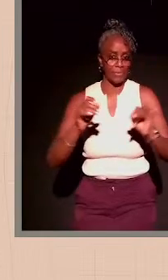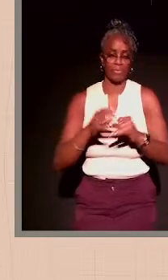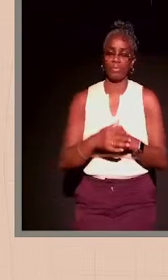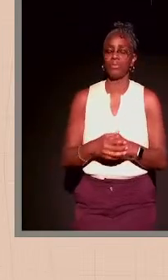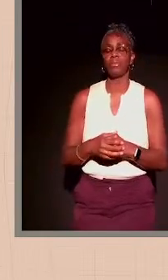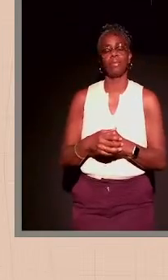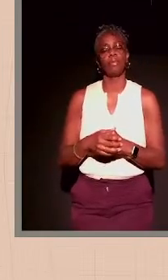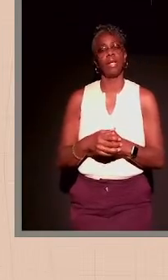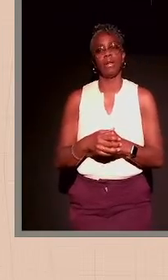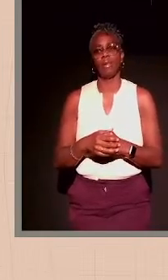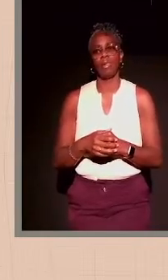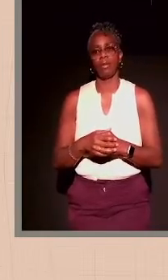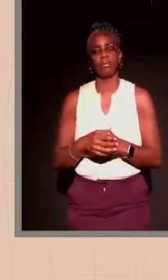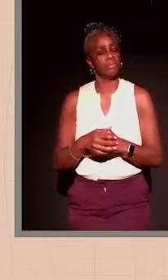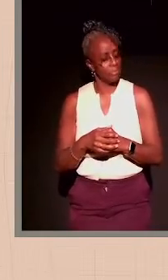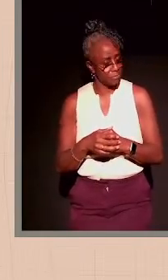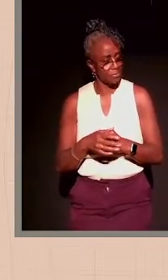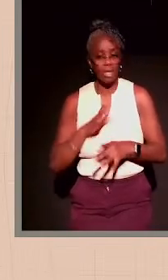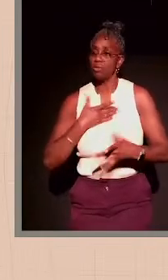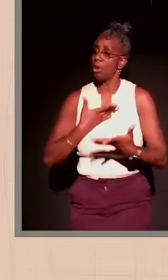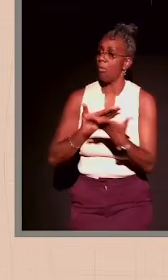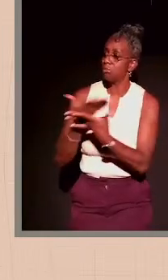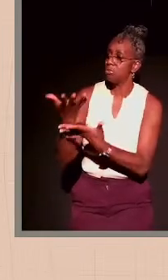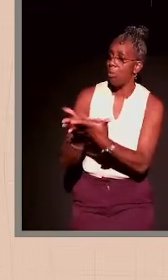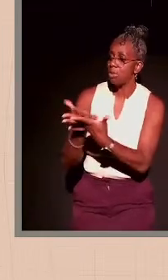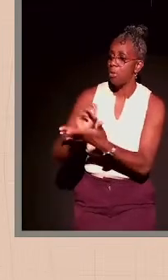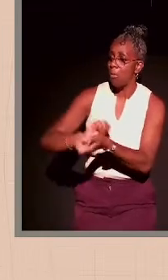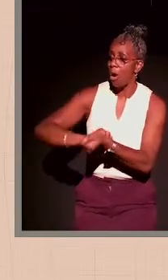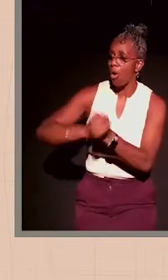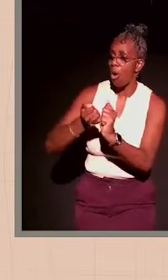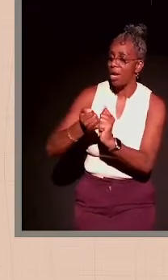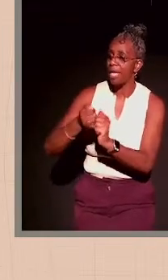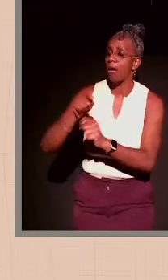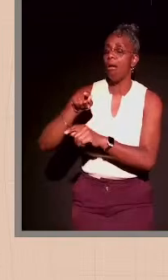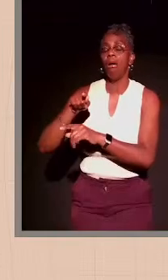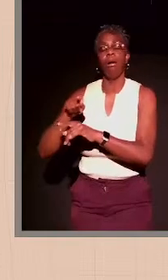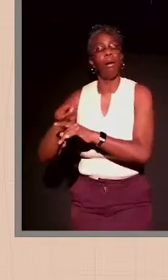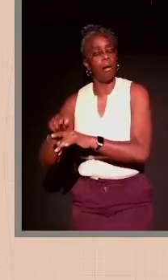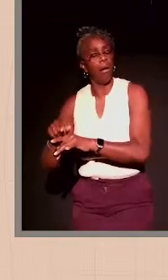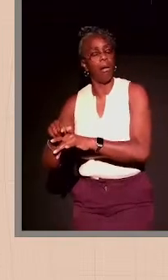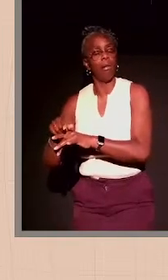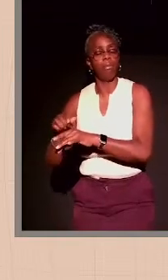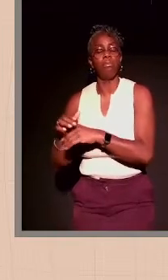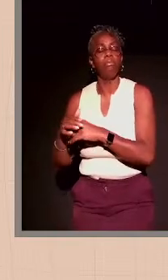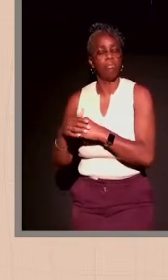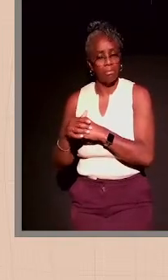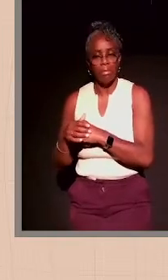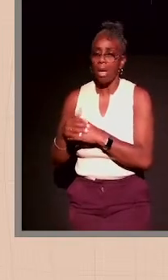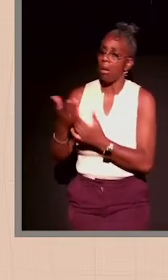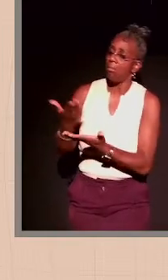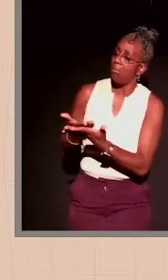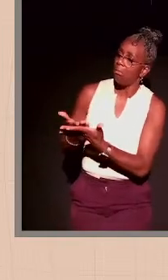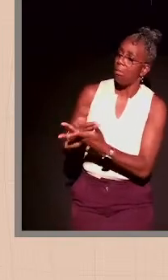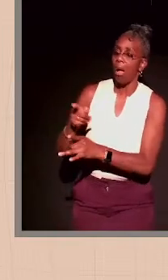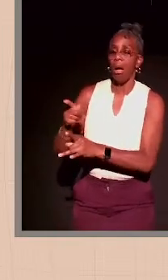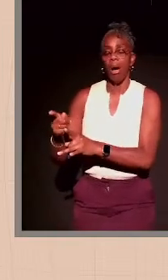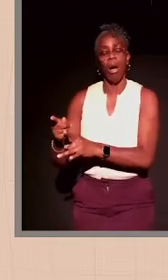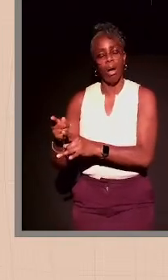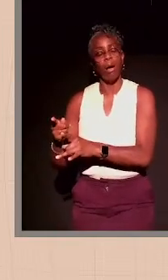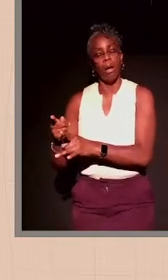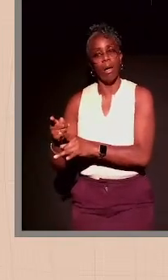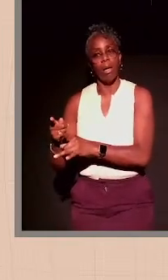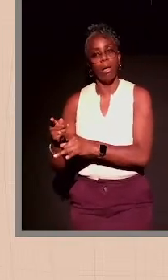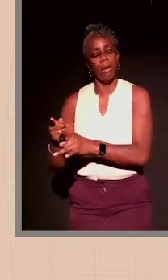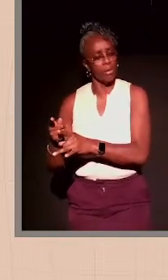So I talked to this colleague of mine, to whom I referred earlier, and he mentioned